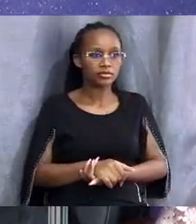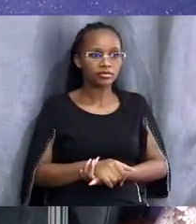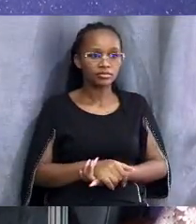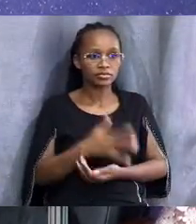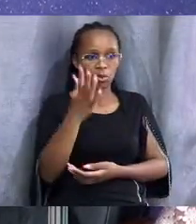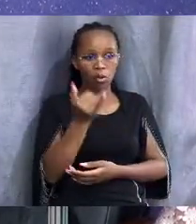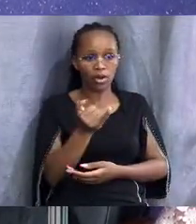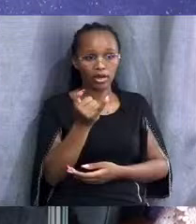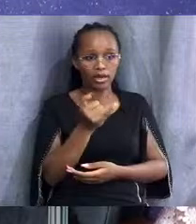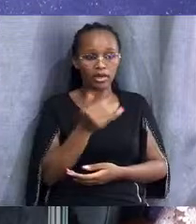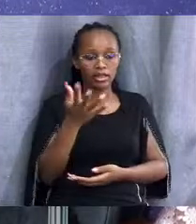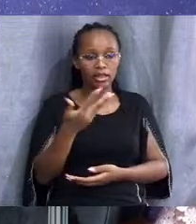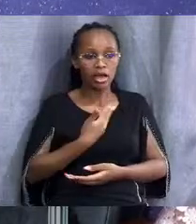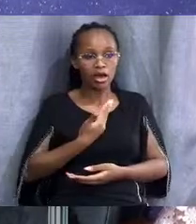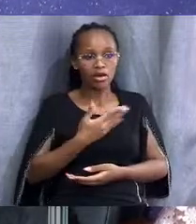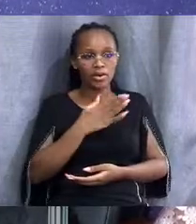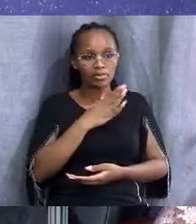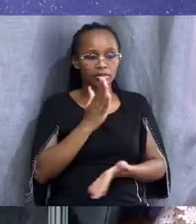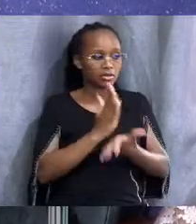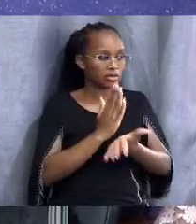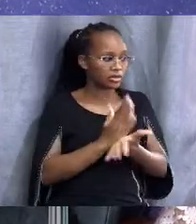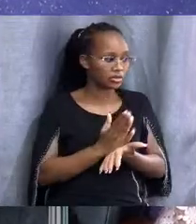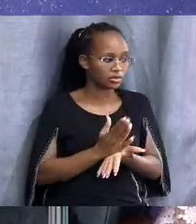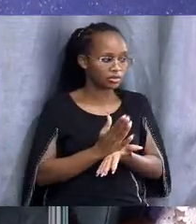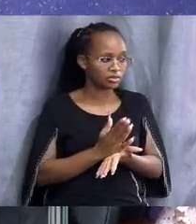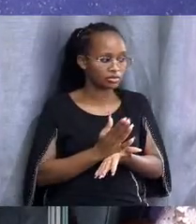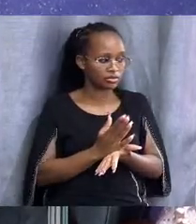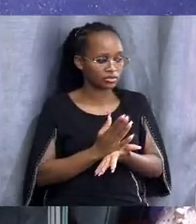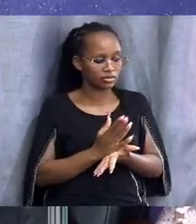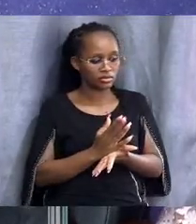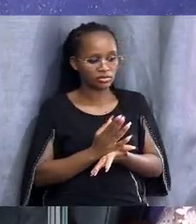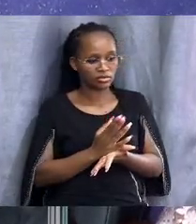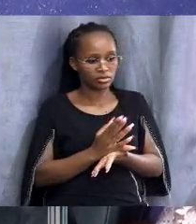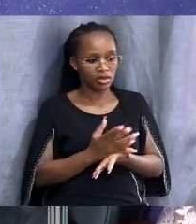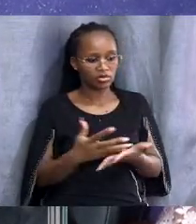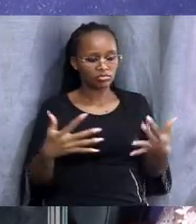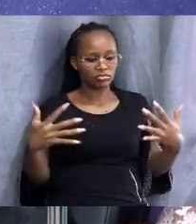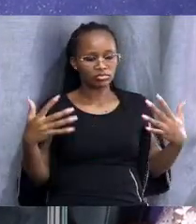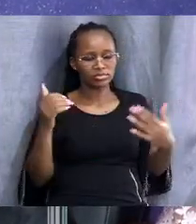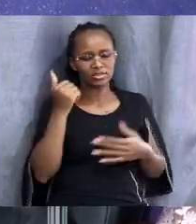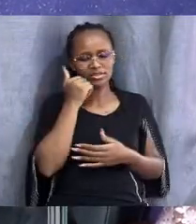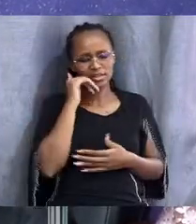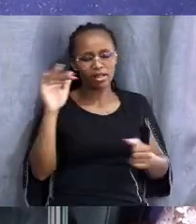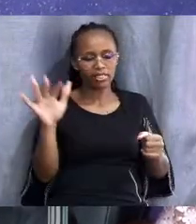because this has really saddened the church as a whole.